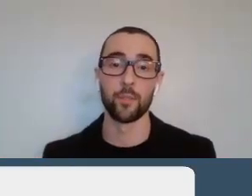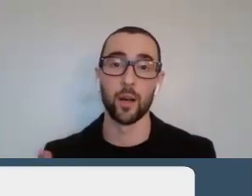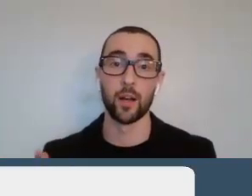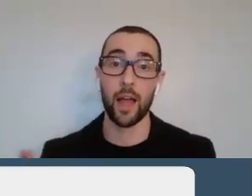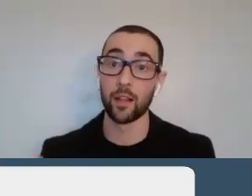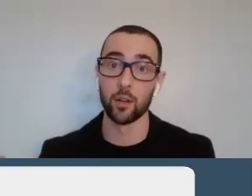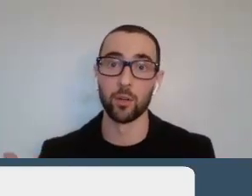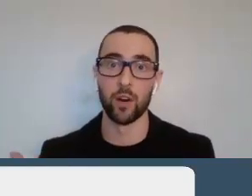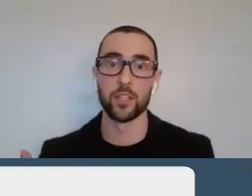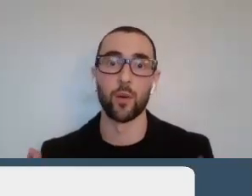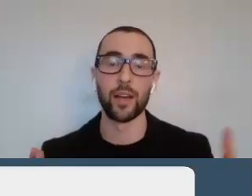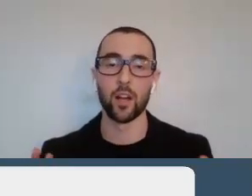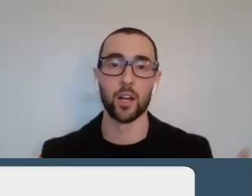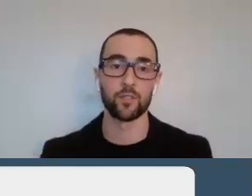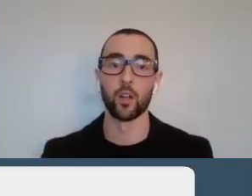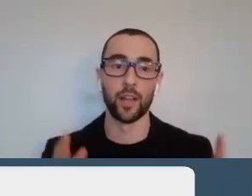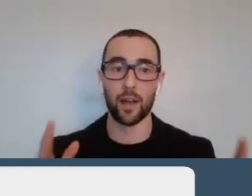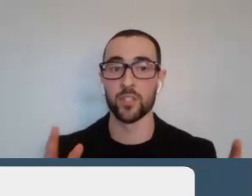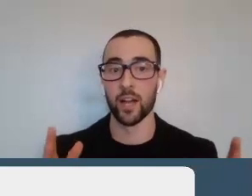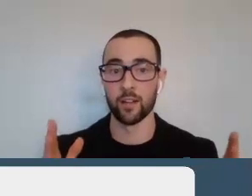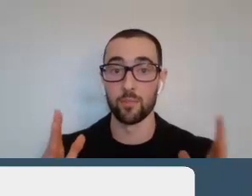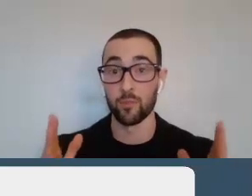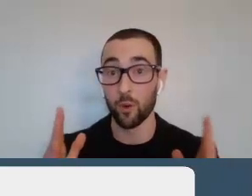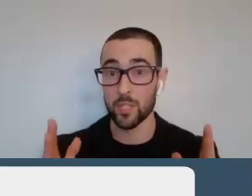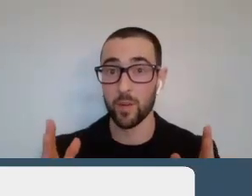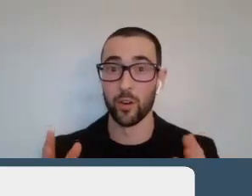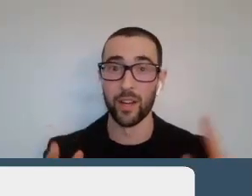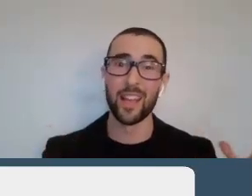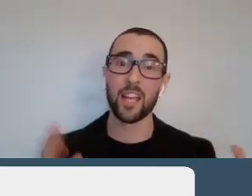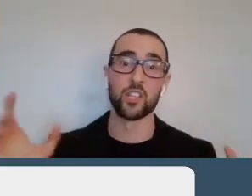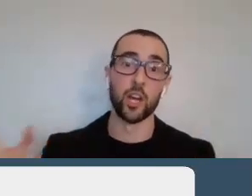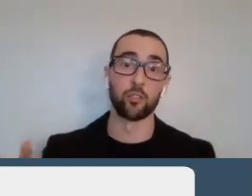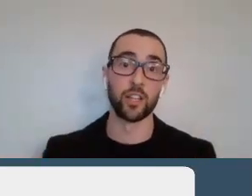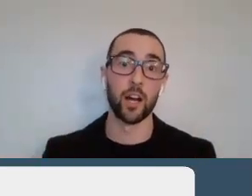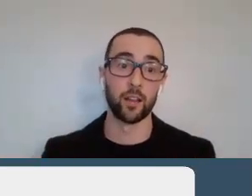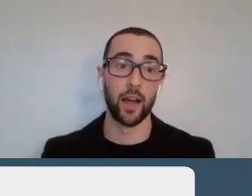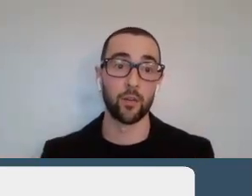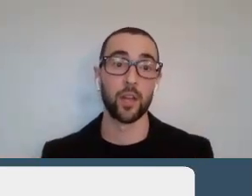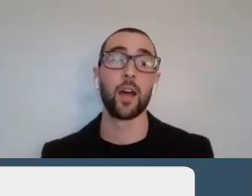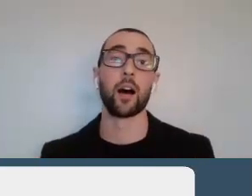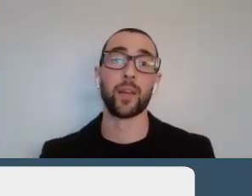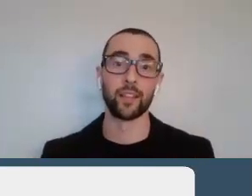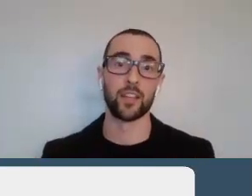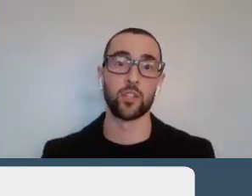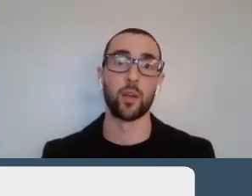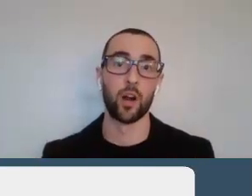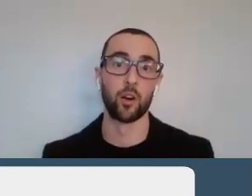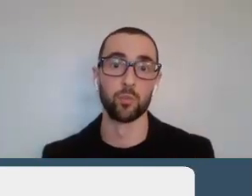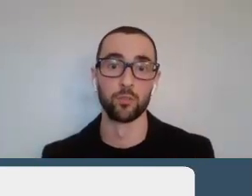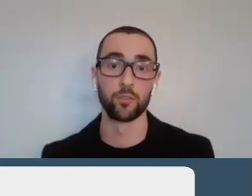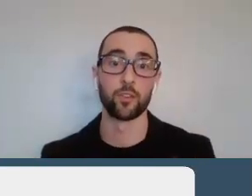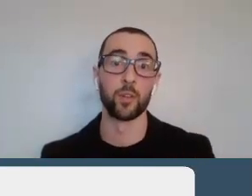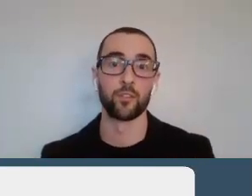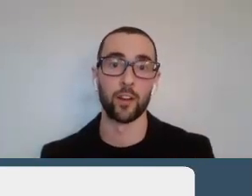are allocable, right? So any cost falling outside of the performance period is generally not allowed unless you get